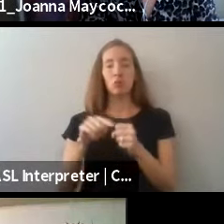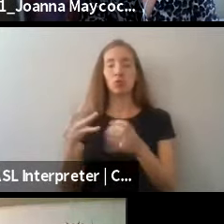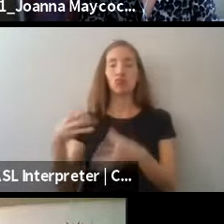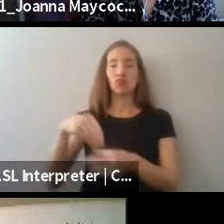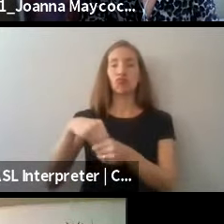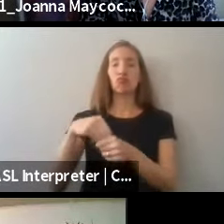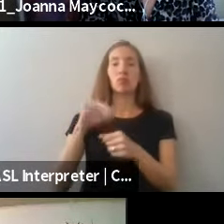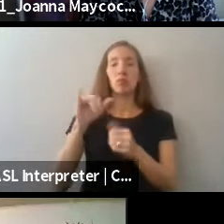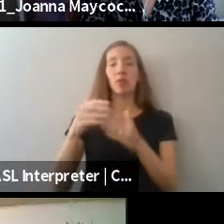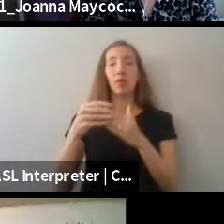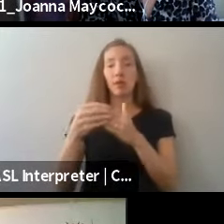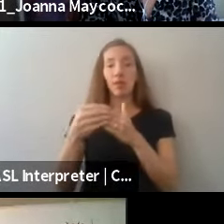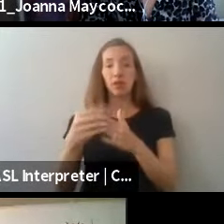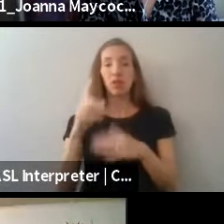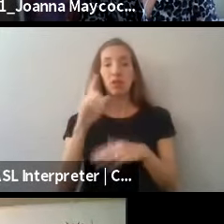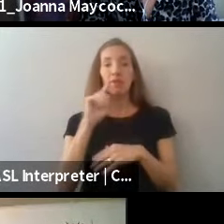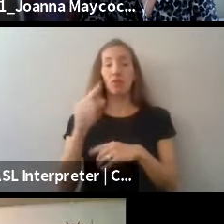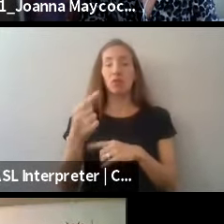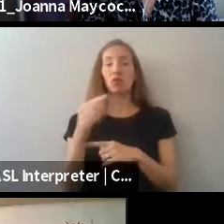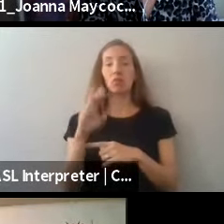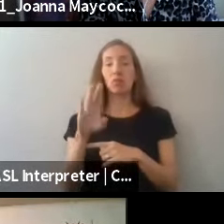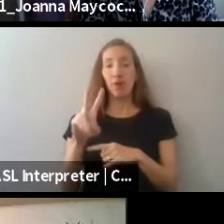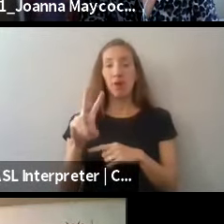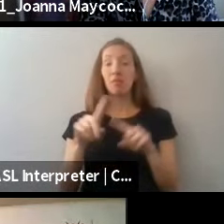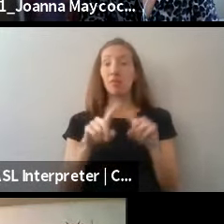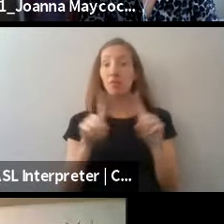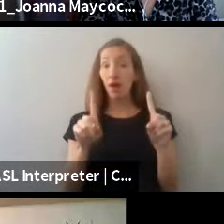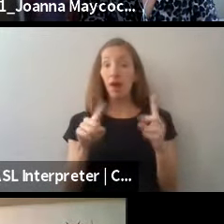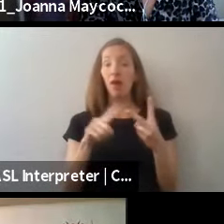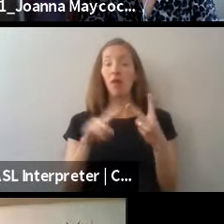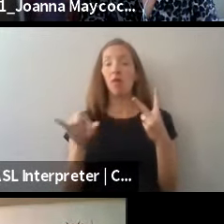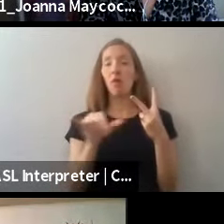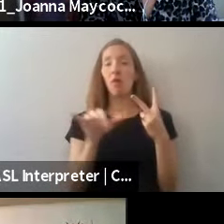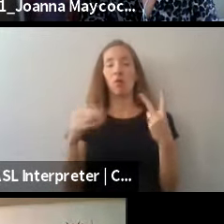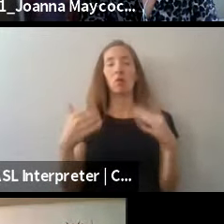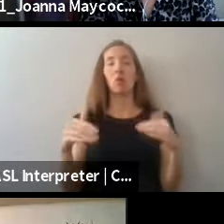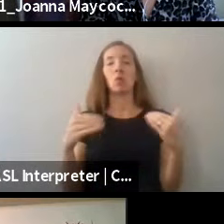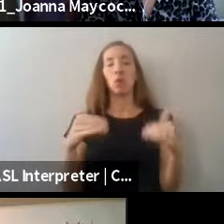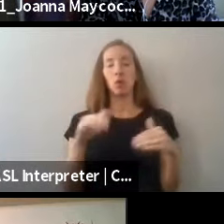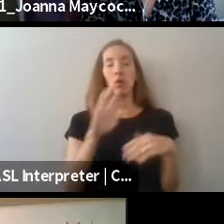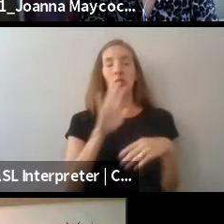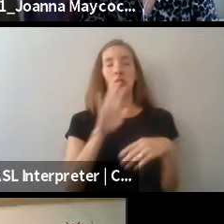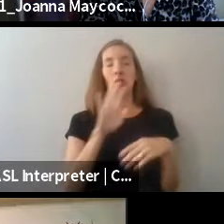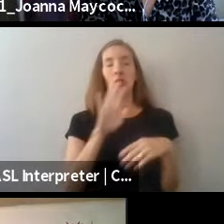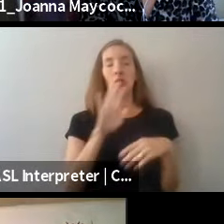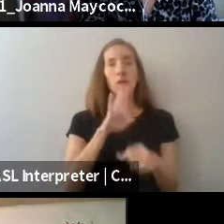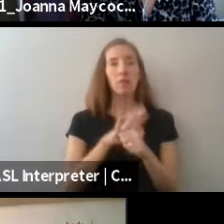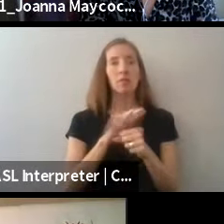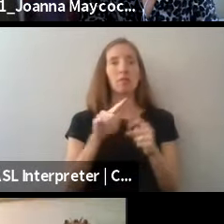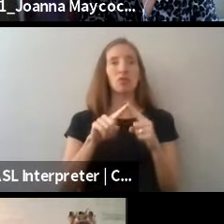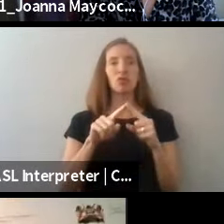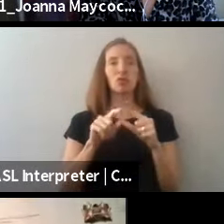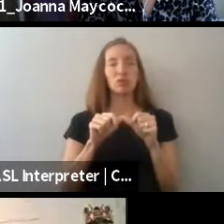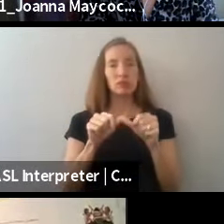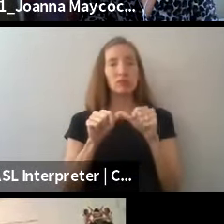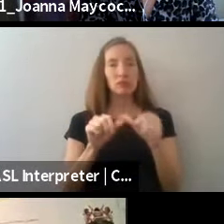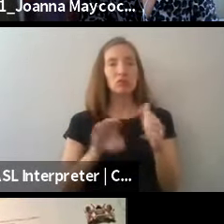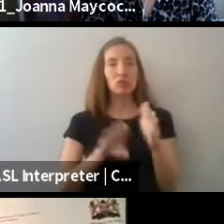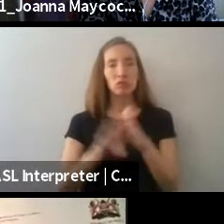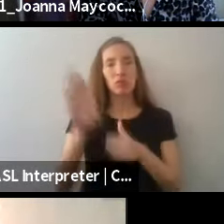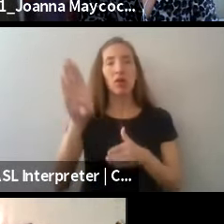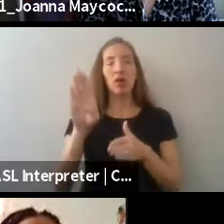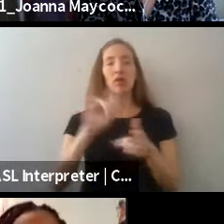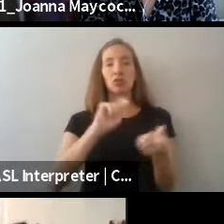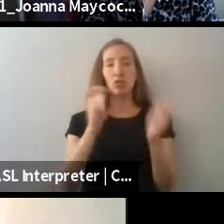Coalition on Gender-Based Violence, but also the ways in which your commitment to driving change in practical and